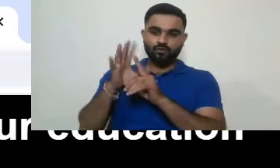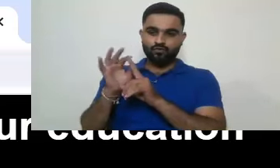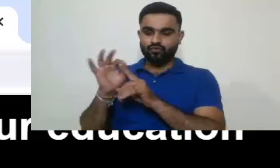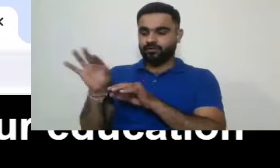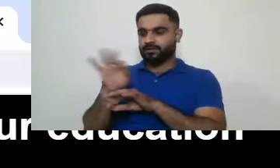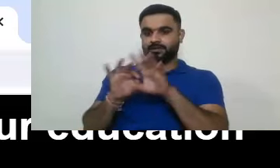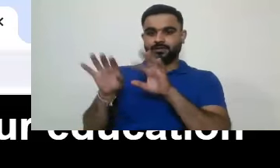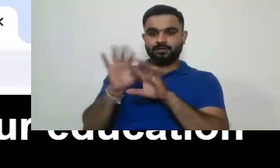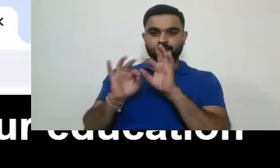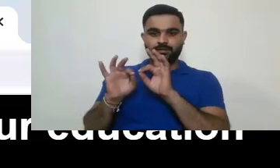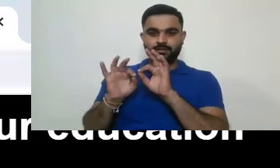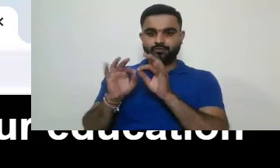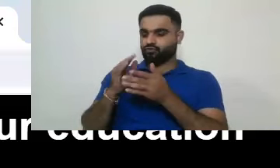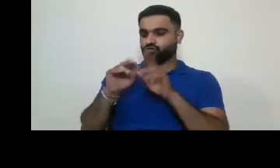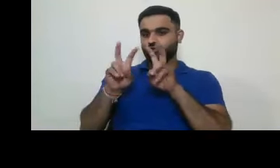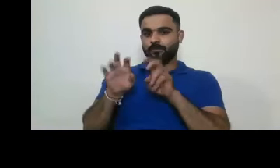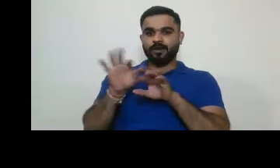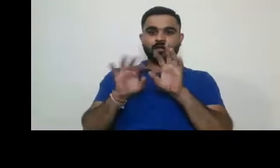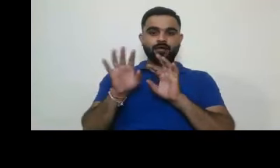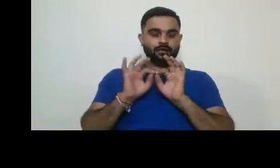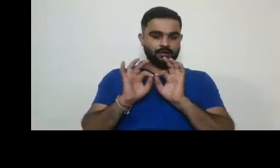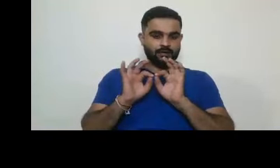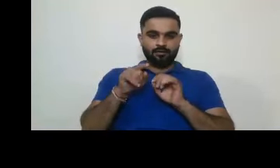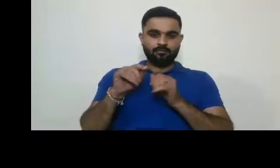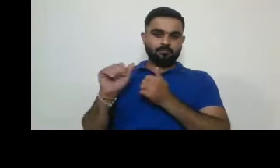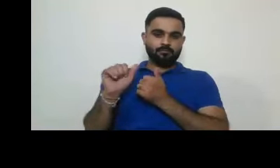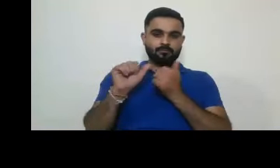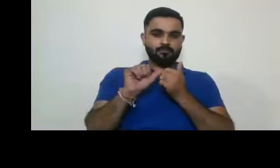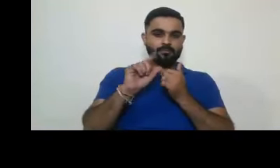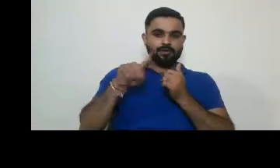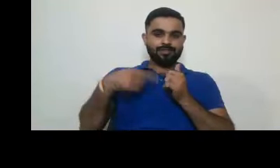chose this topic. Let's go back to the next slide.